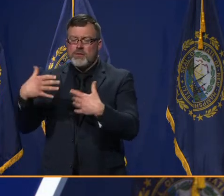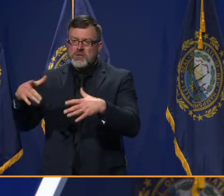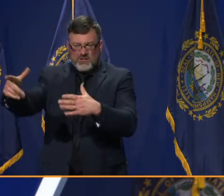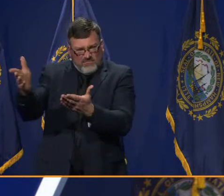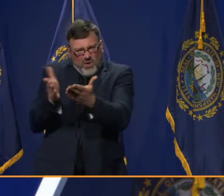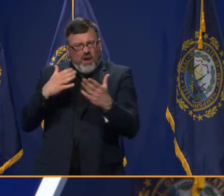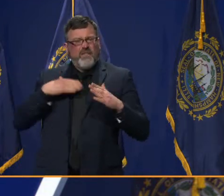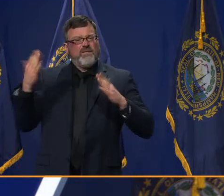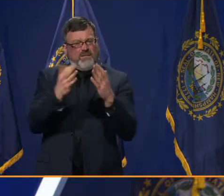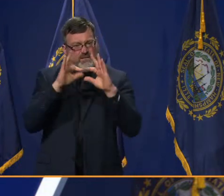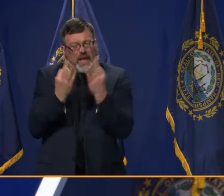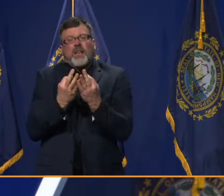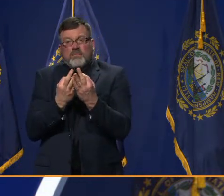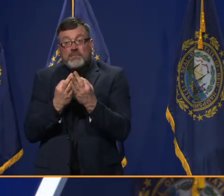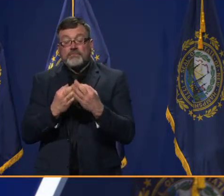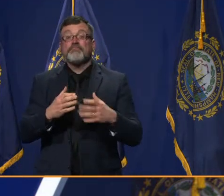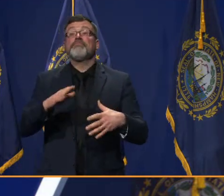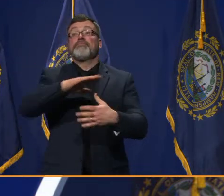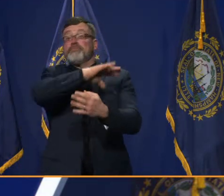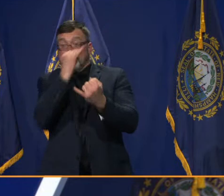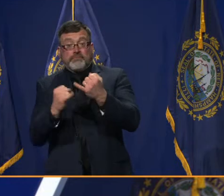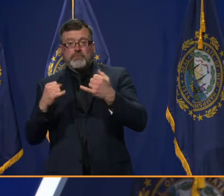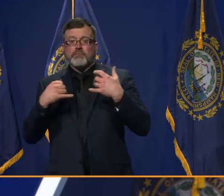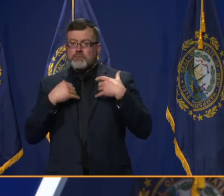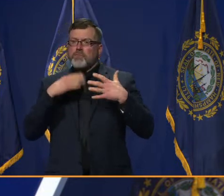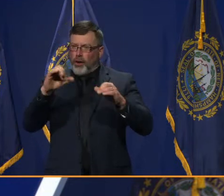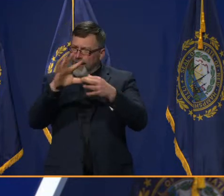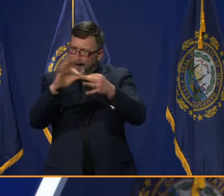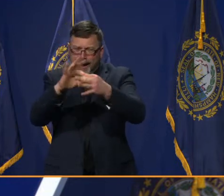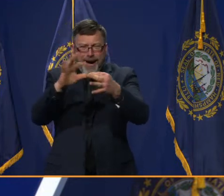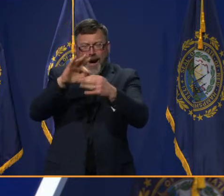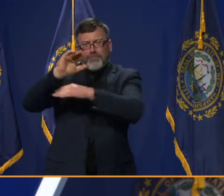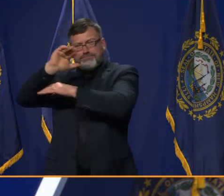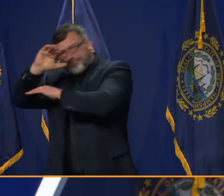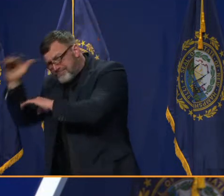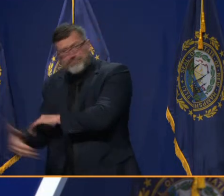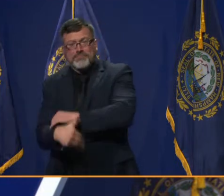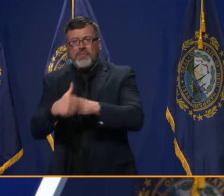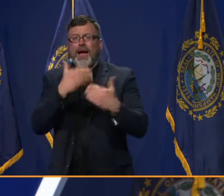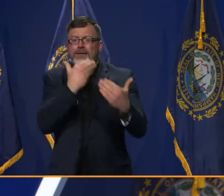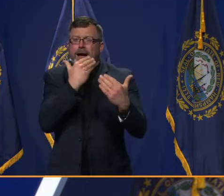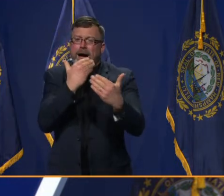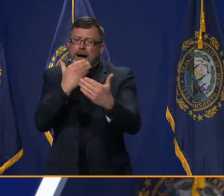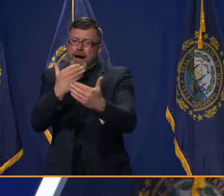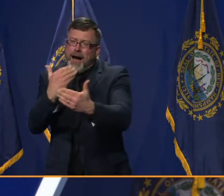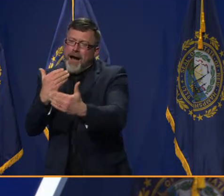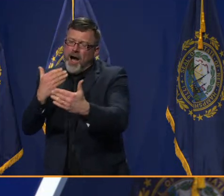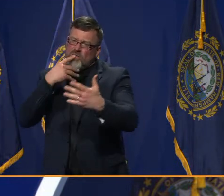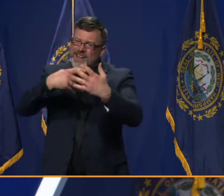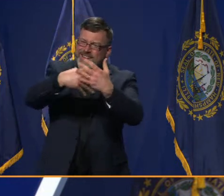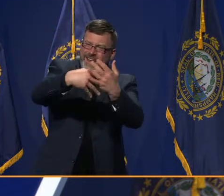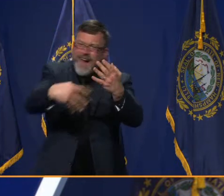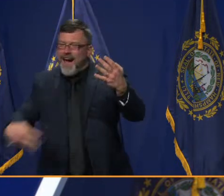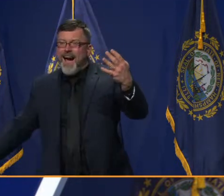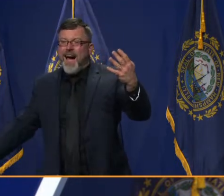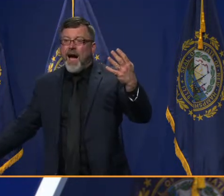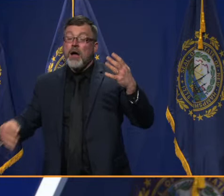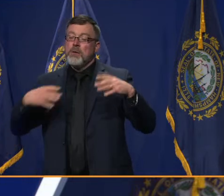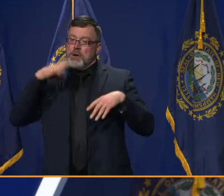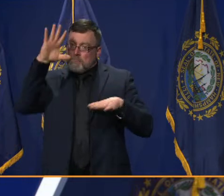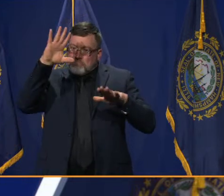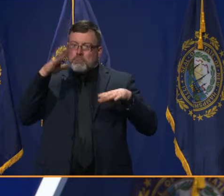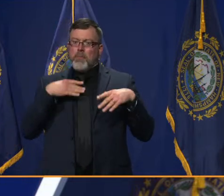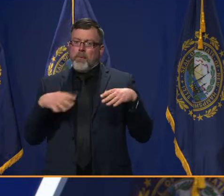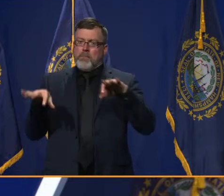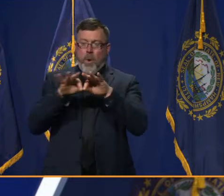Finally, while we could go on all night with the thank yous, of course, and the appreciation for so many, I do want to take a moment to address the